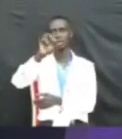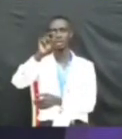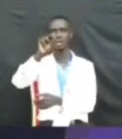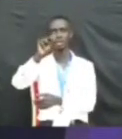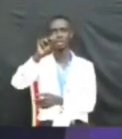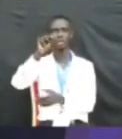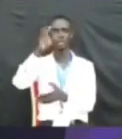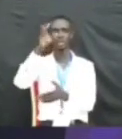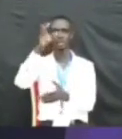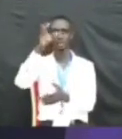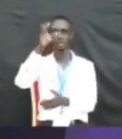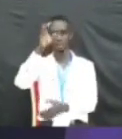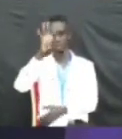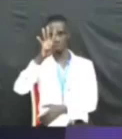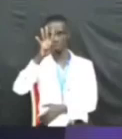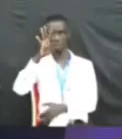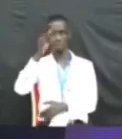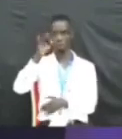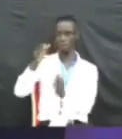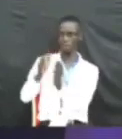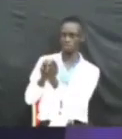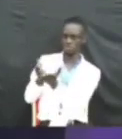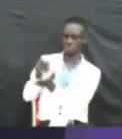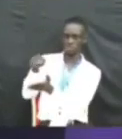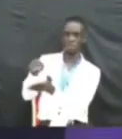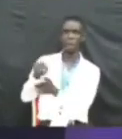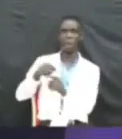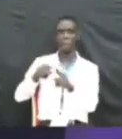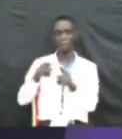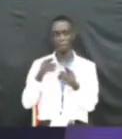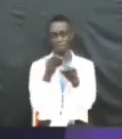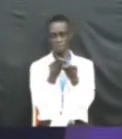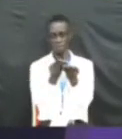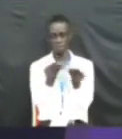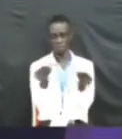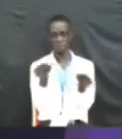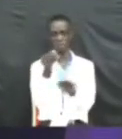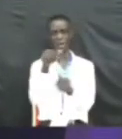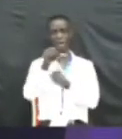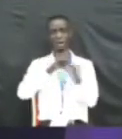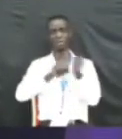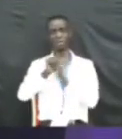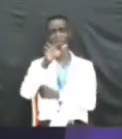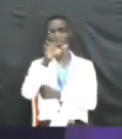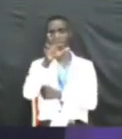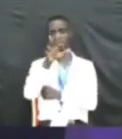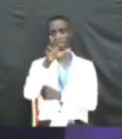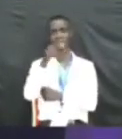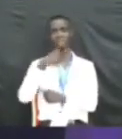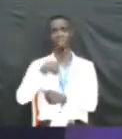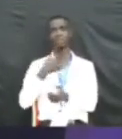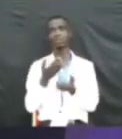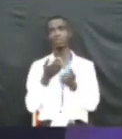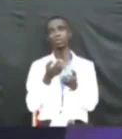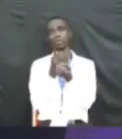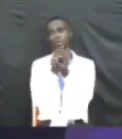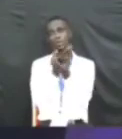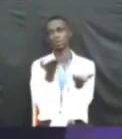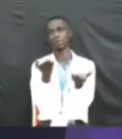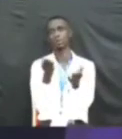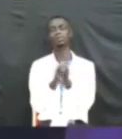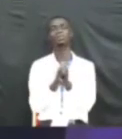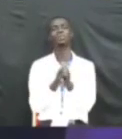4.11.11 of the brochure. I, however, want to share three of these spectacular events with you. To the glory of